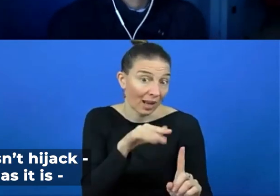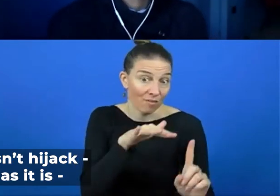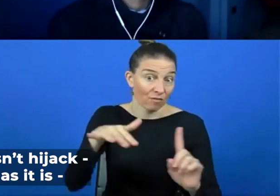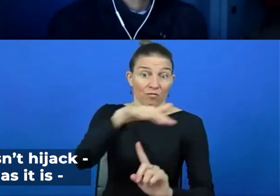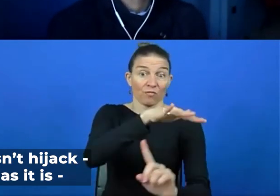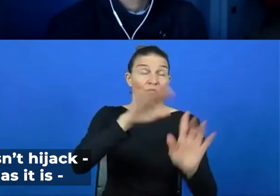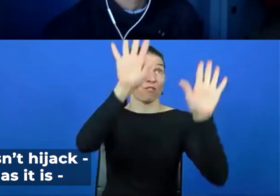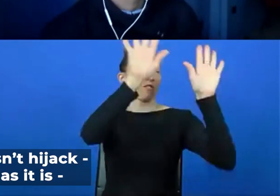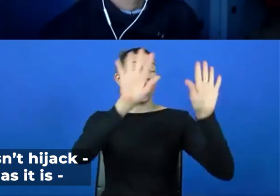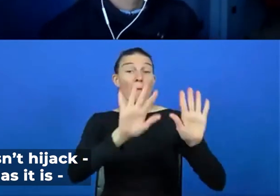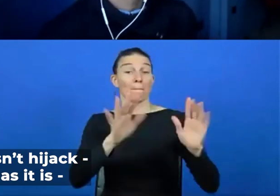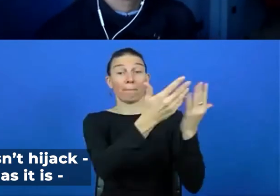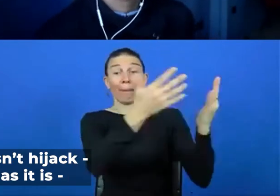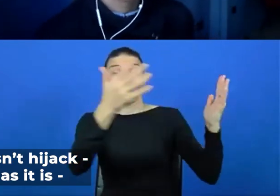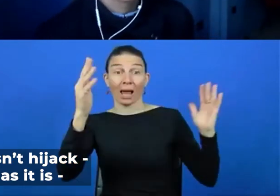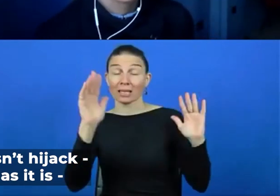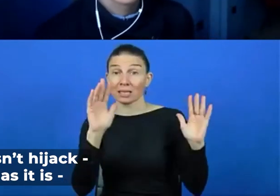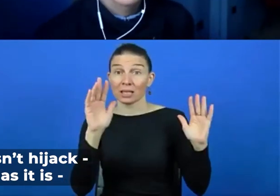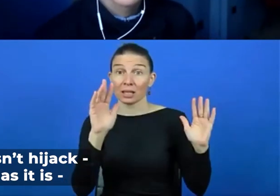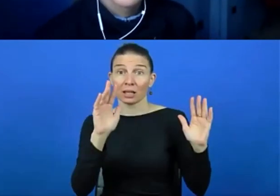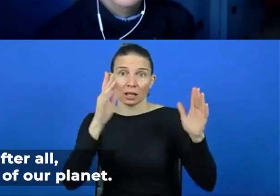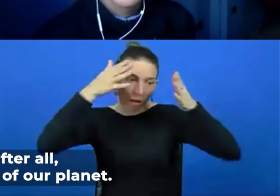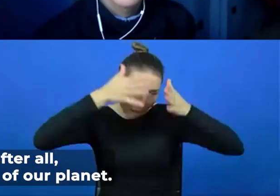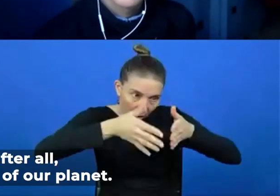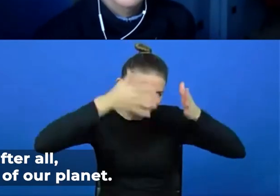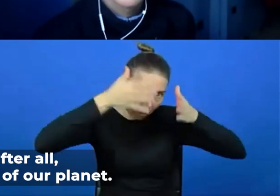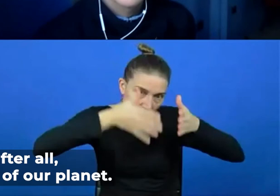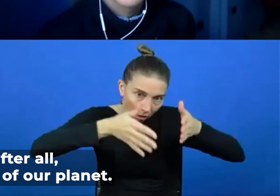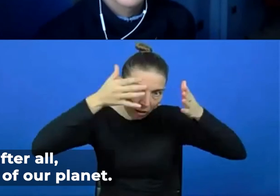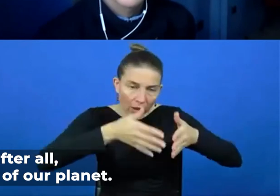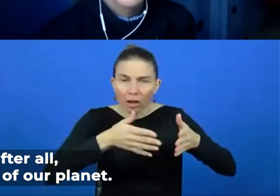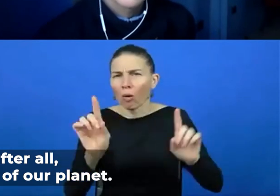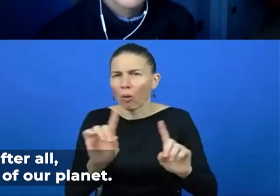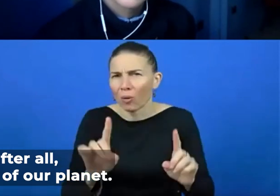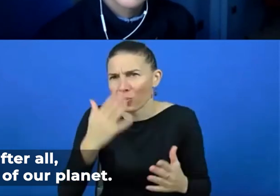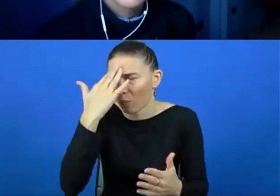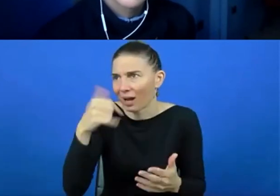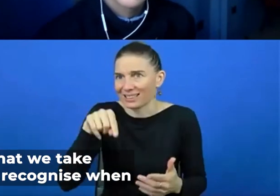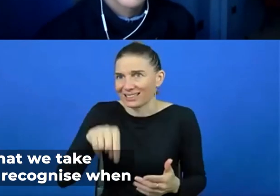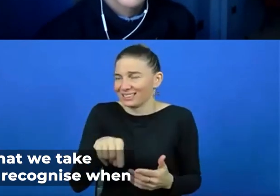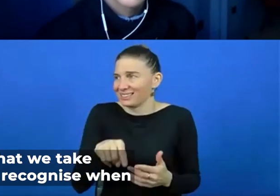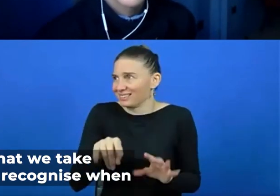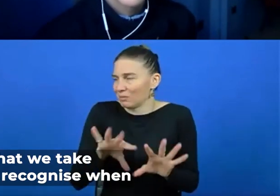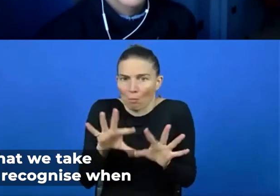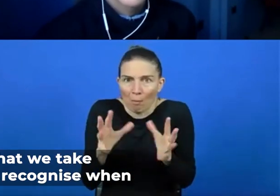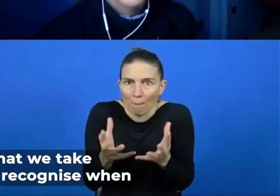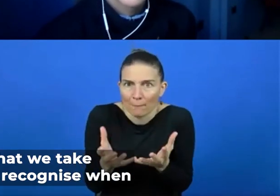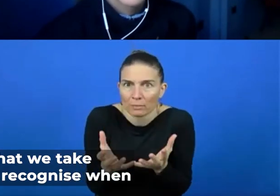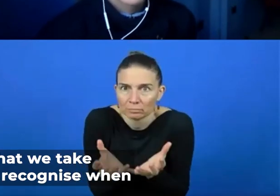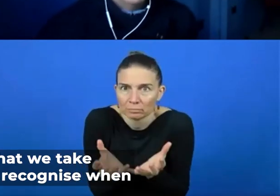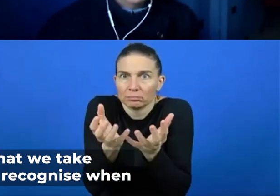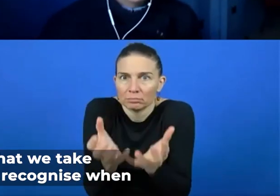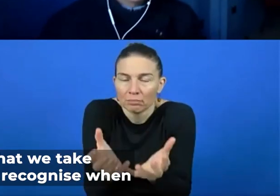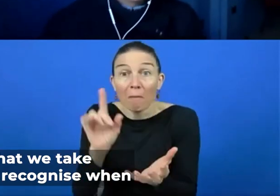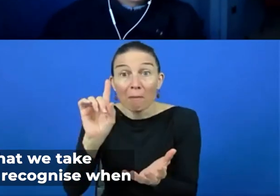that doesn't hijack the entire, important as it is, because after all, it's the lifeblood of our planet, but actually that we take the